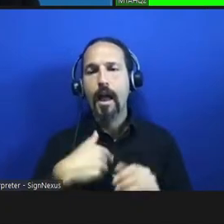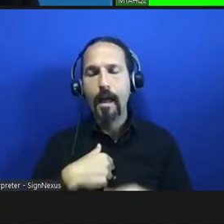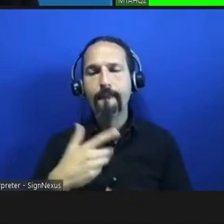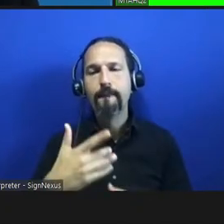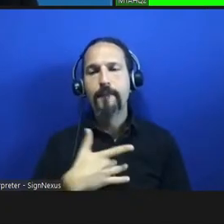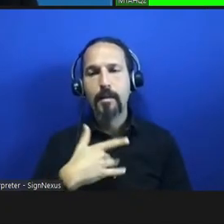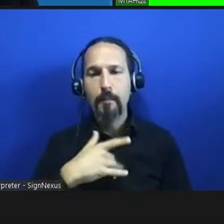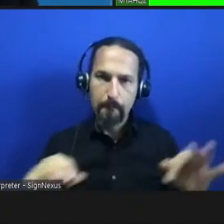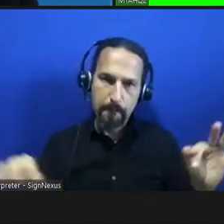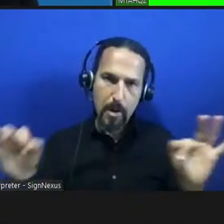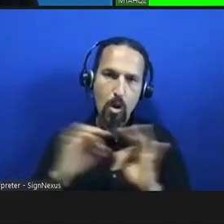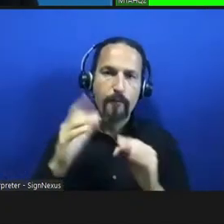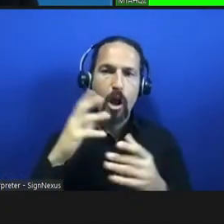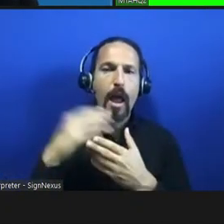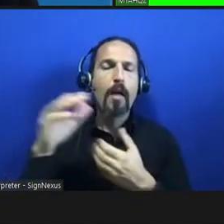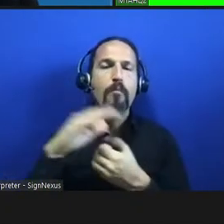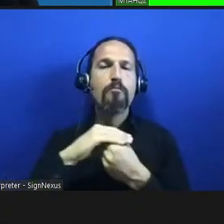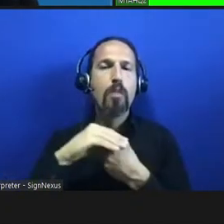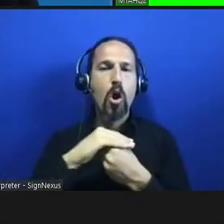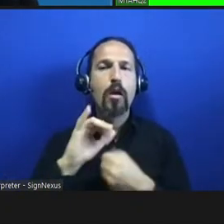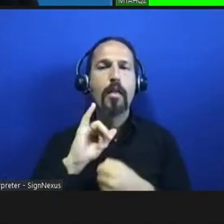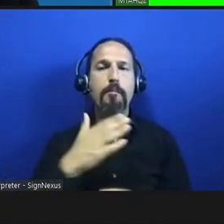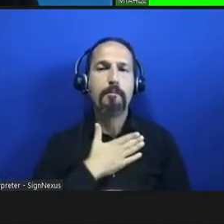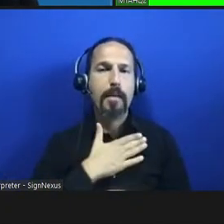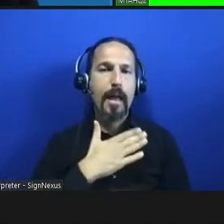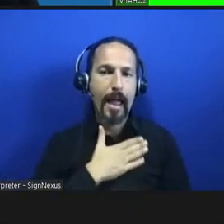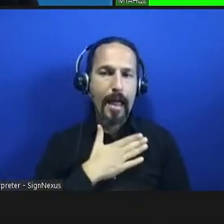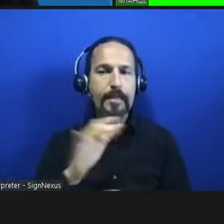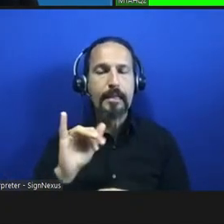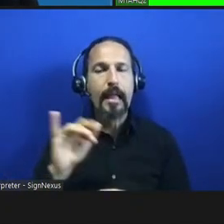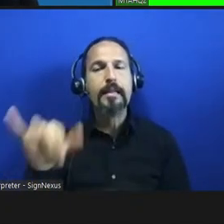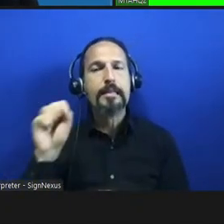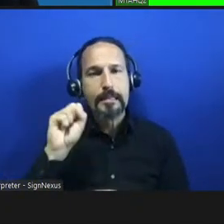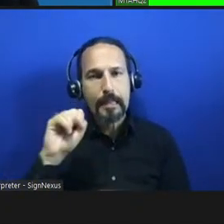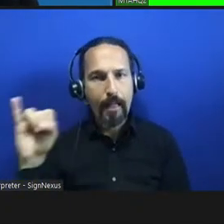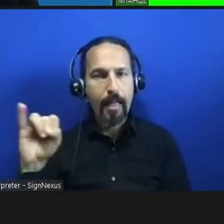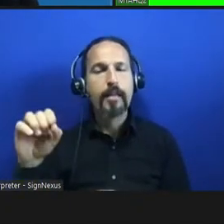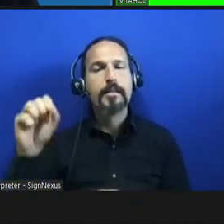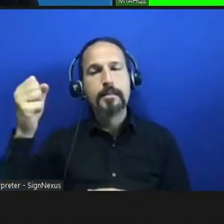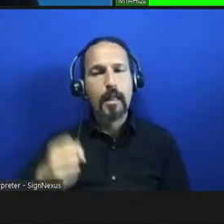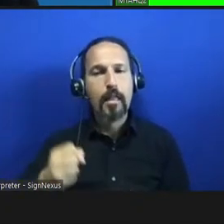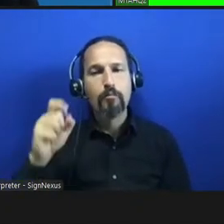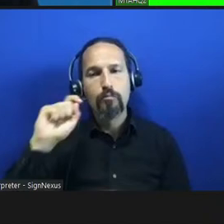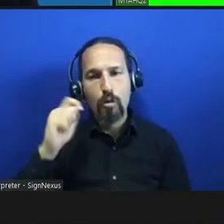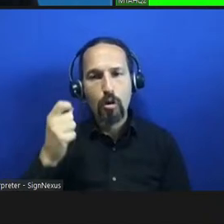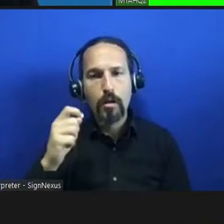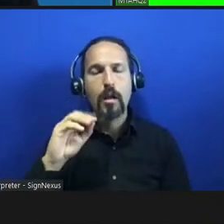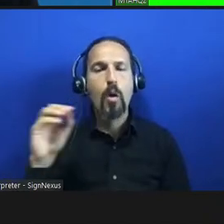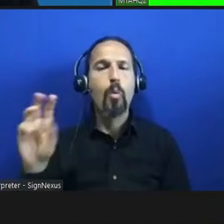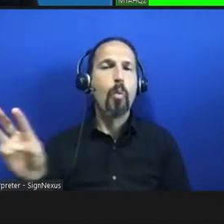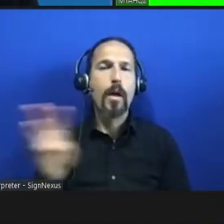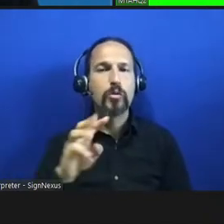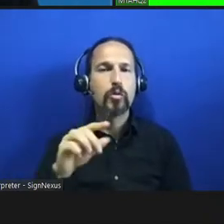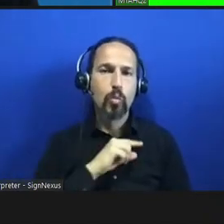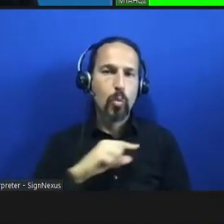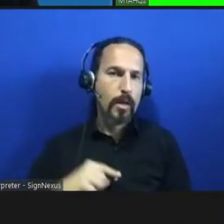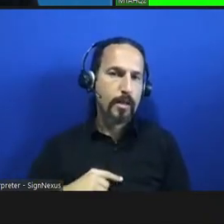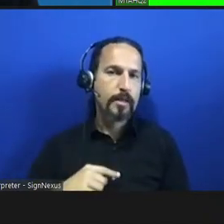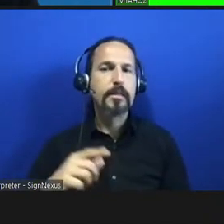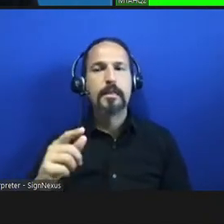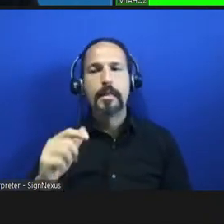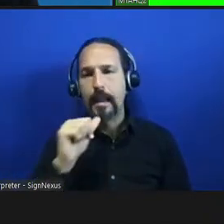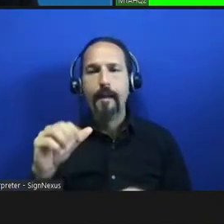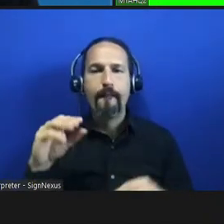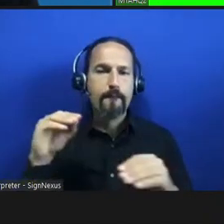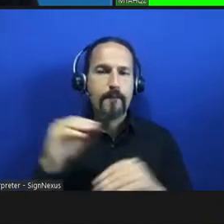it is critical that out of borough communities like mine as well as Staten Island South Bronx and Western Philippines are not unjustly